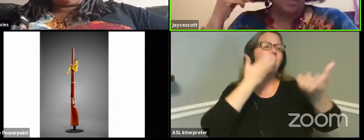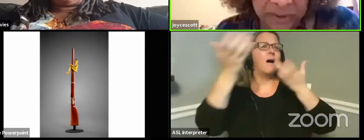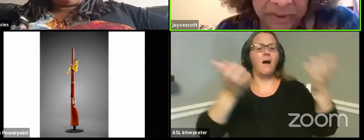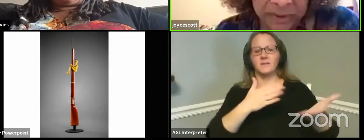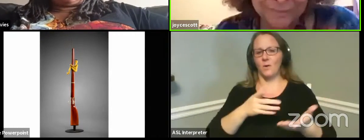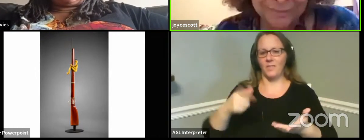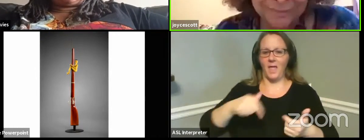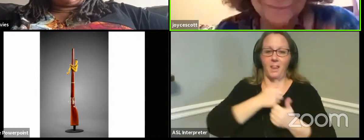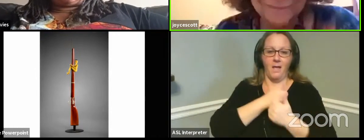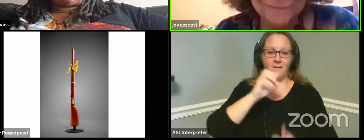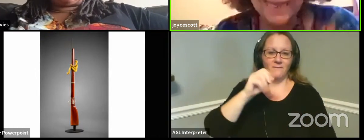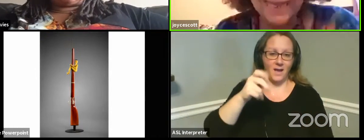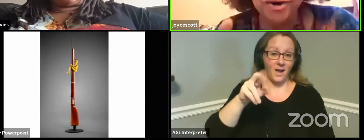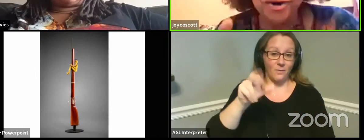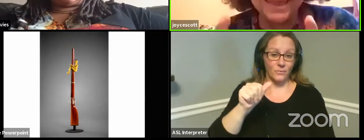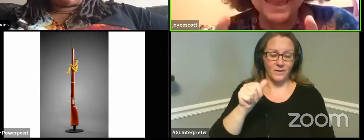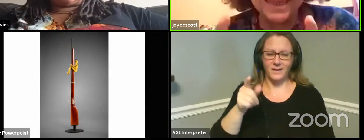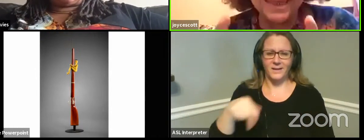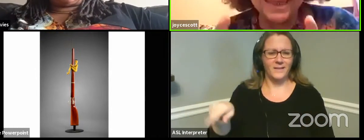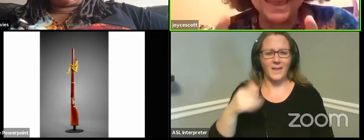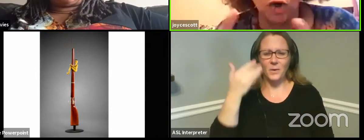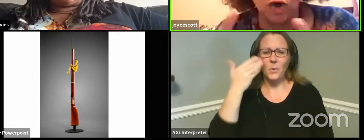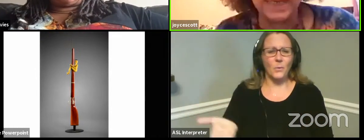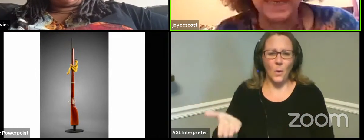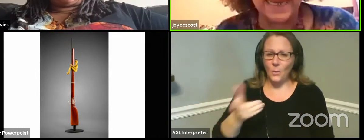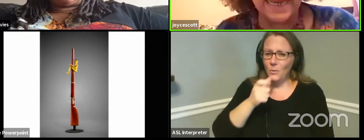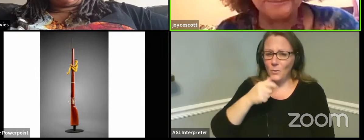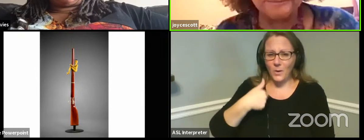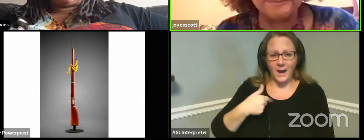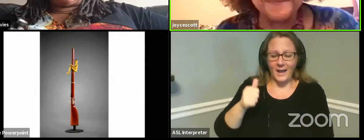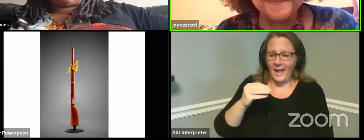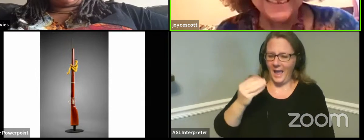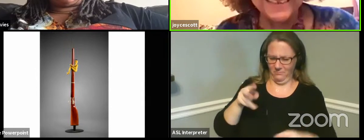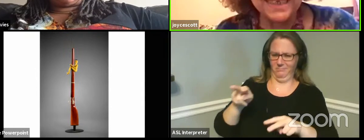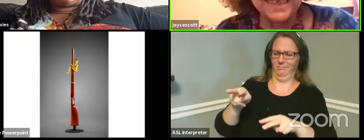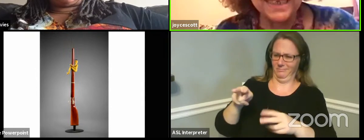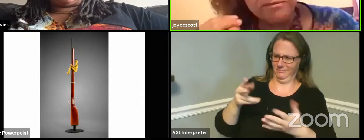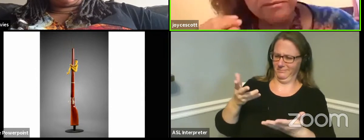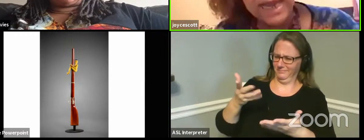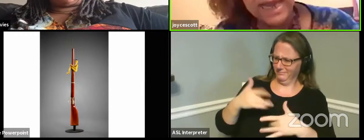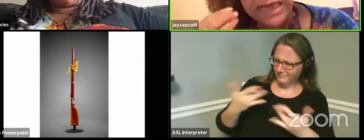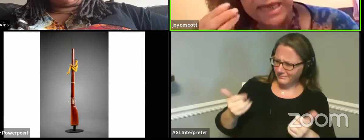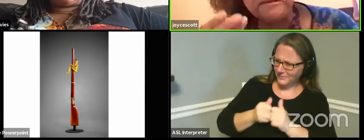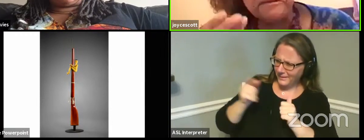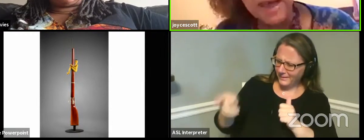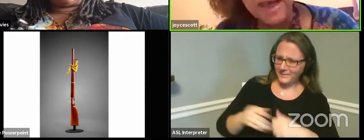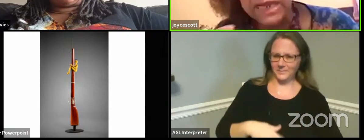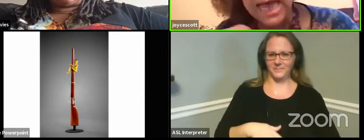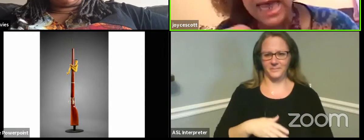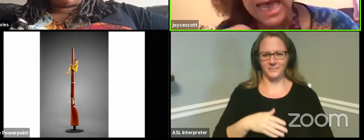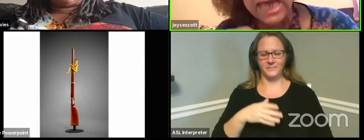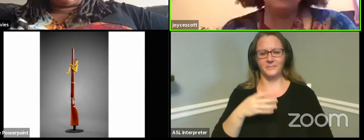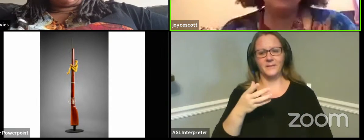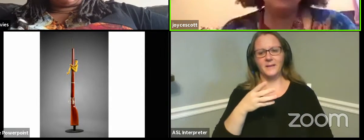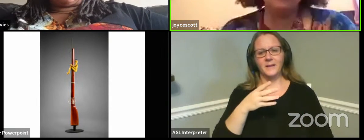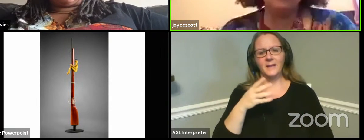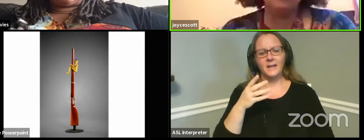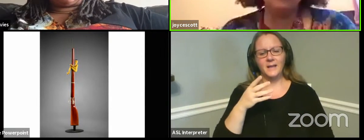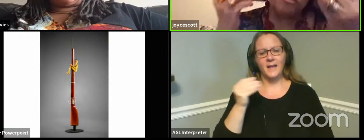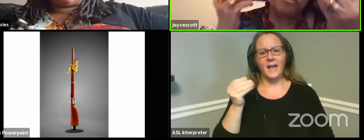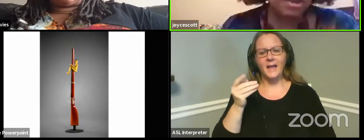They love opera. They have no idea who or what I am. In my case, you fight a yes. Oh,